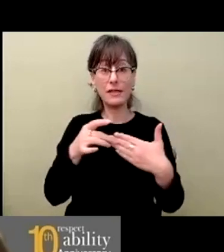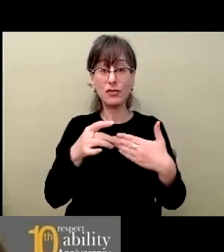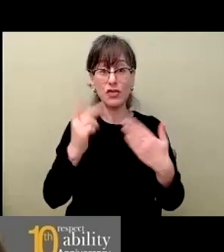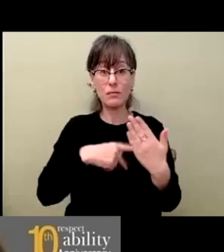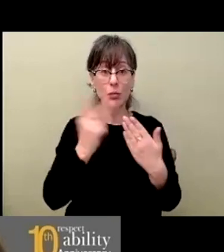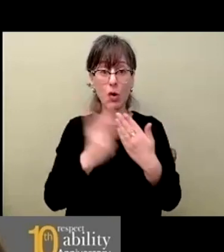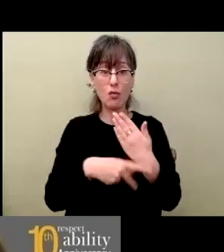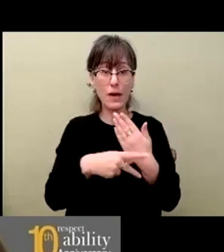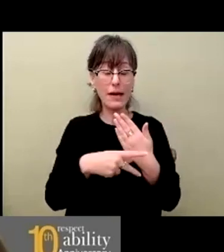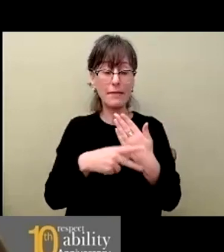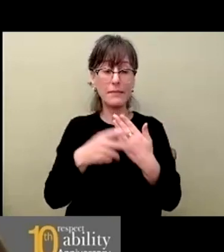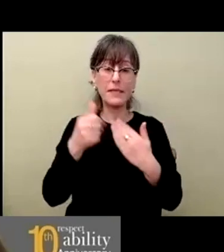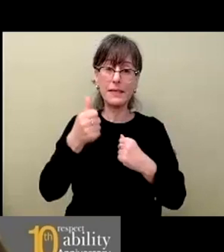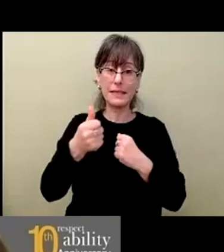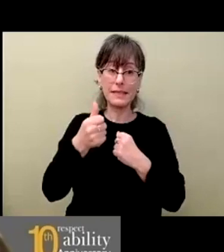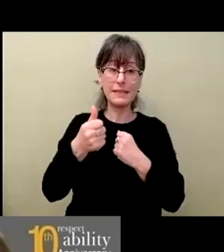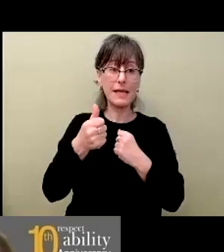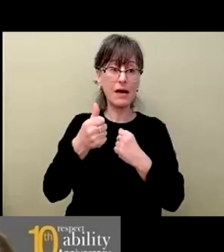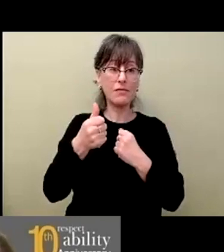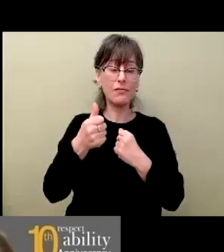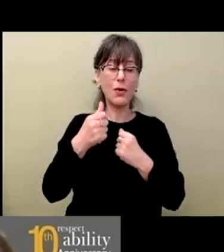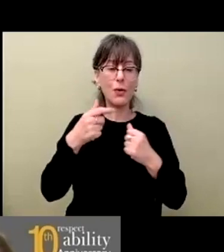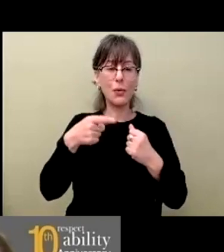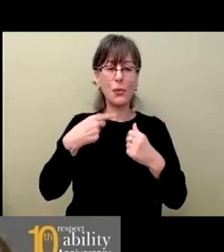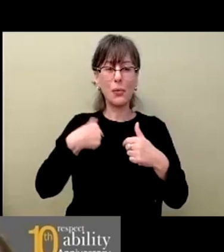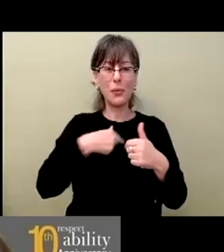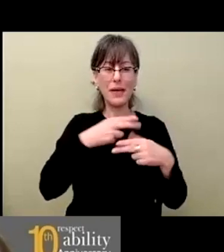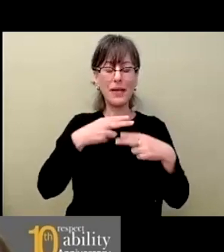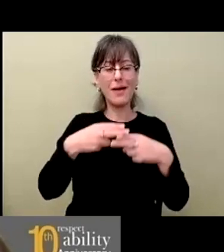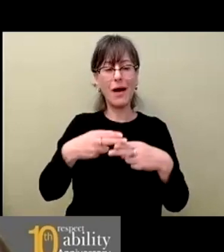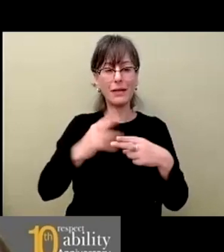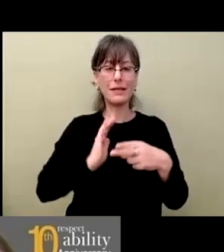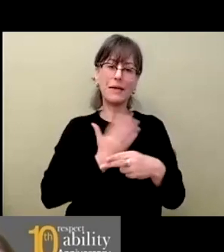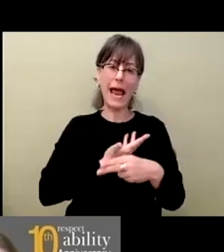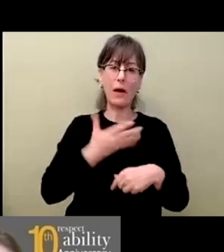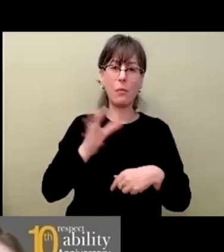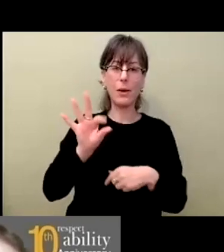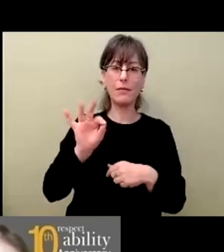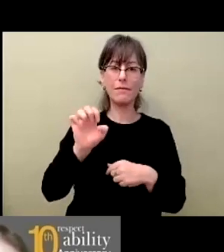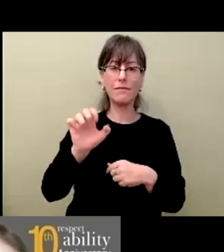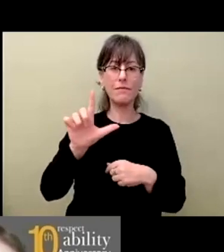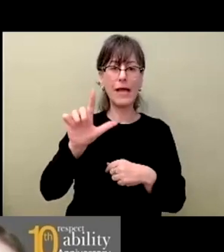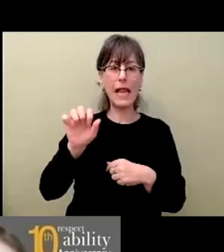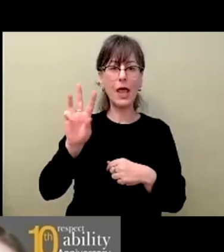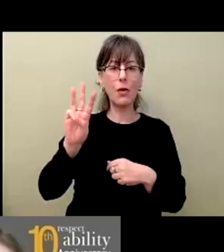The National Leadership Program, which we colloquially refer to as our fellowship,